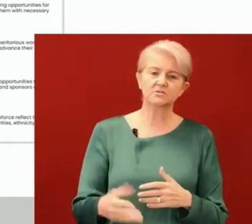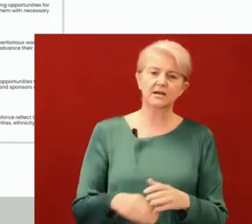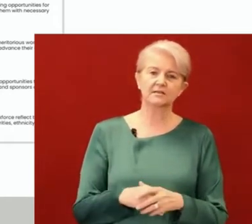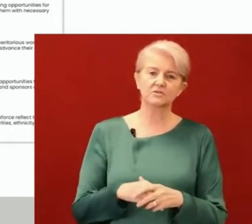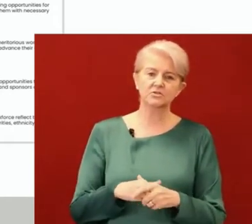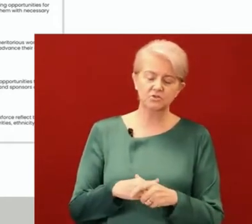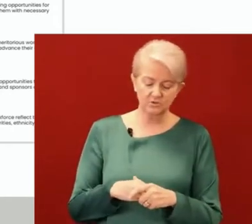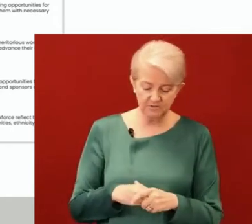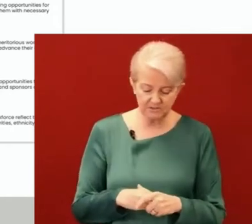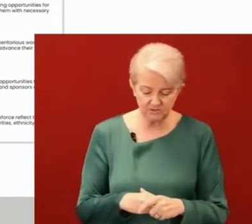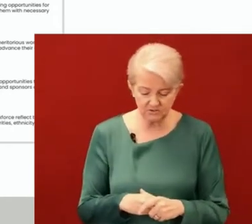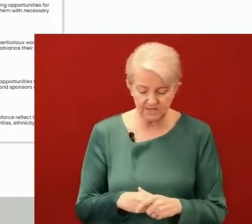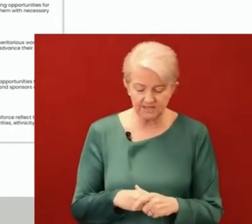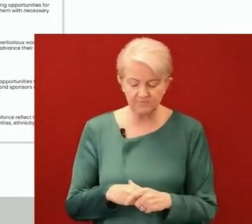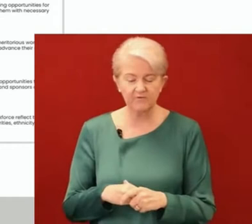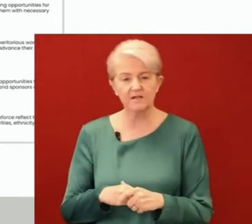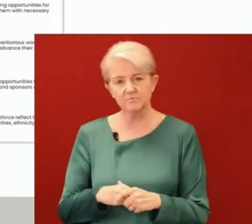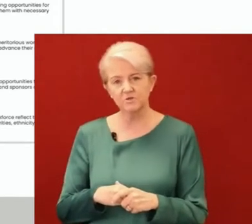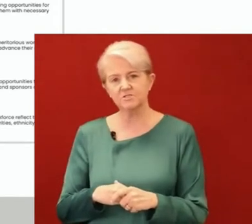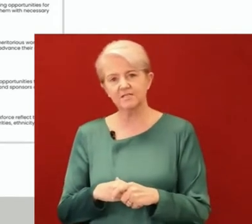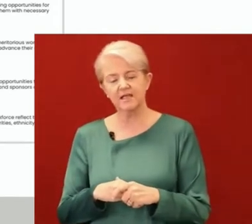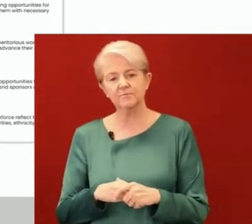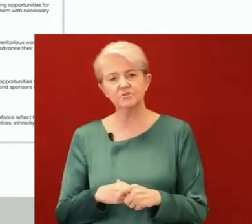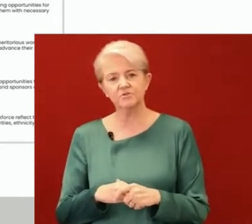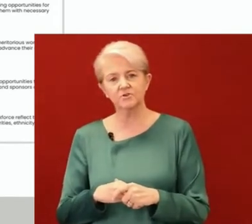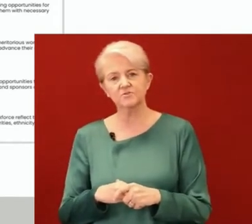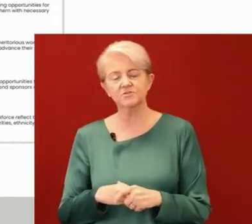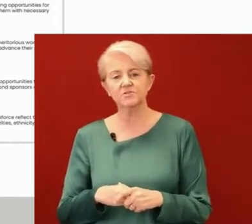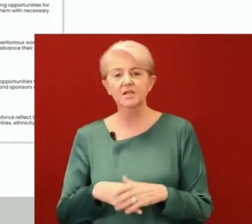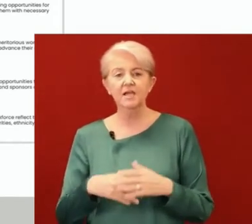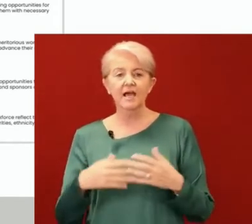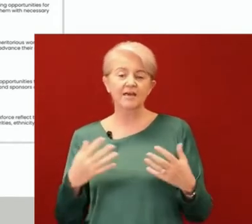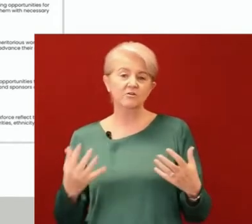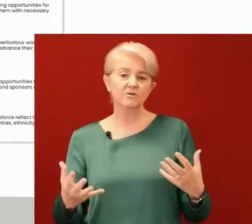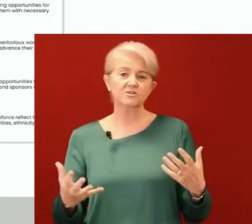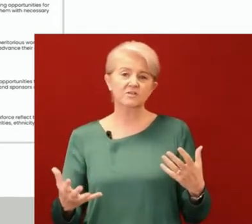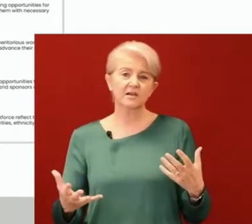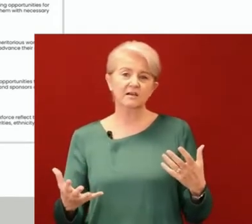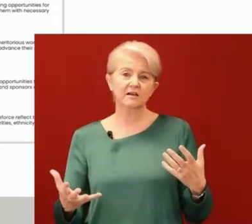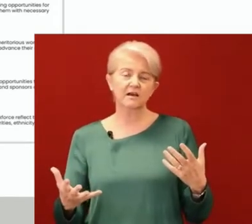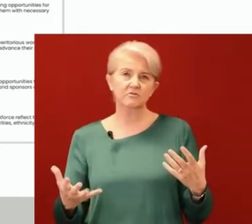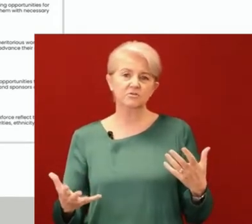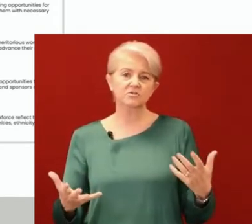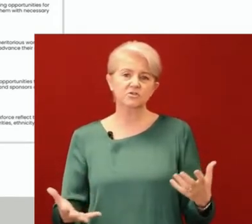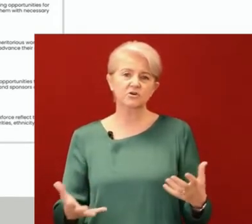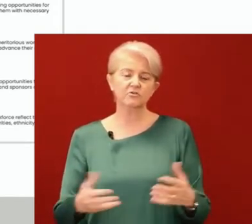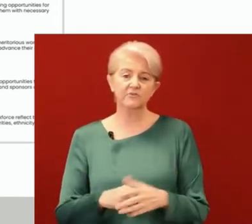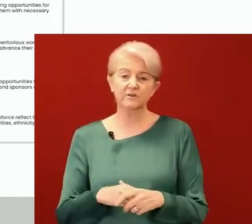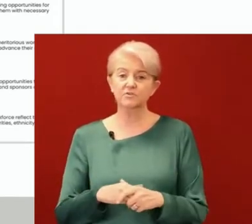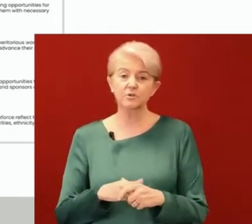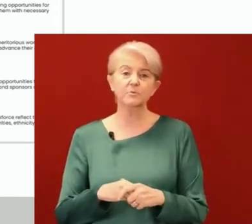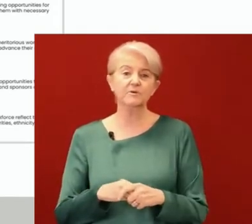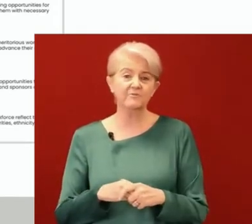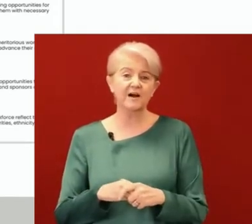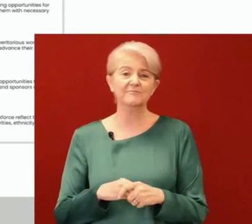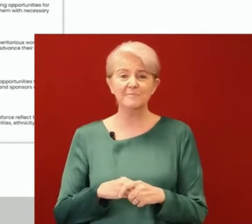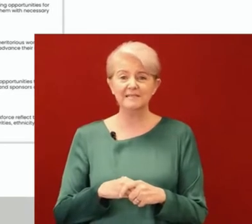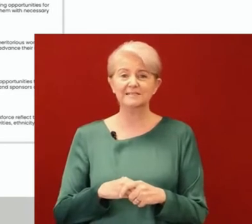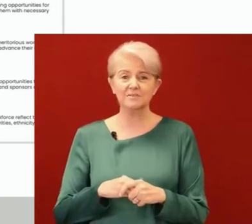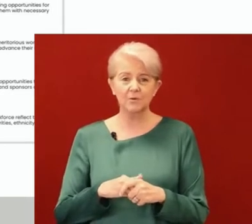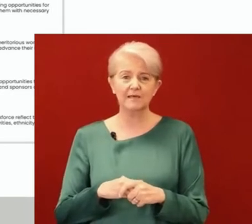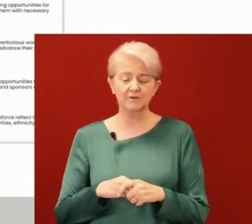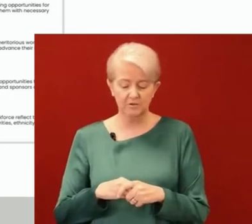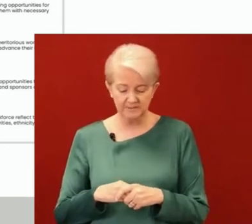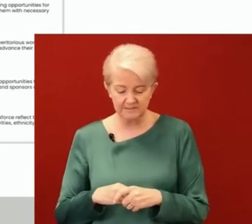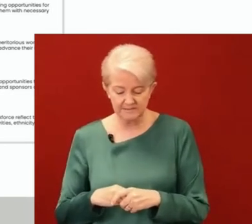Western Australia, St John Western Australia provides emergency ambulance services across a geography of 2.5